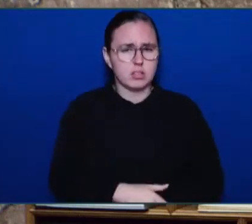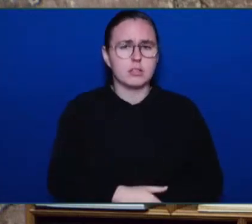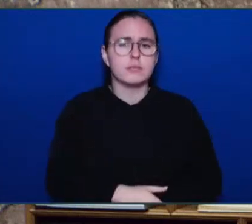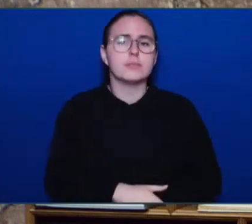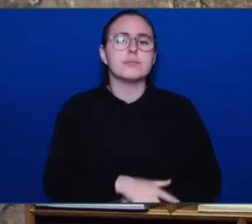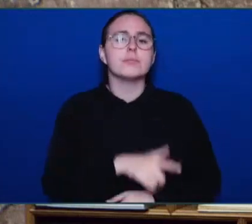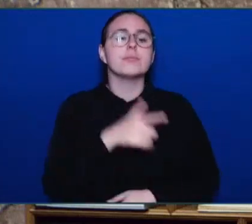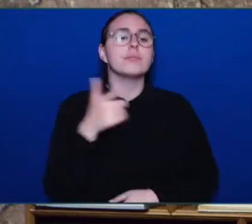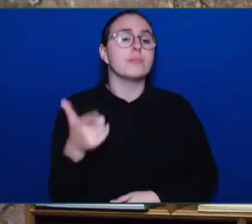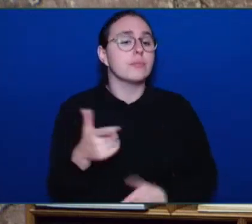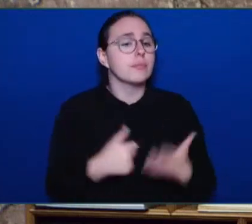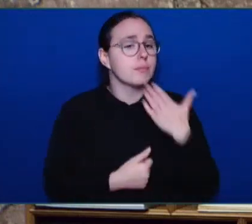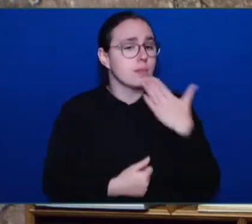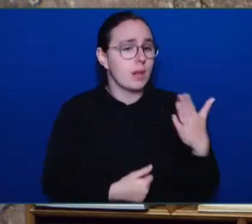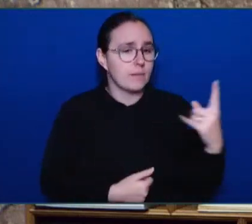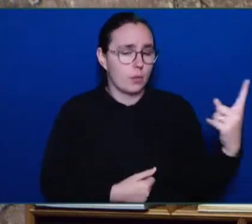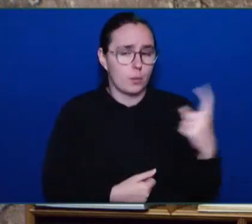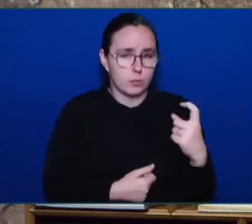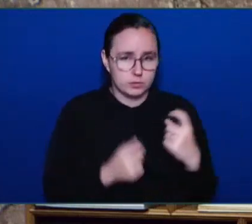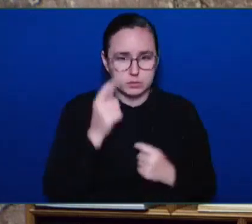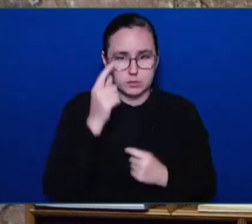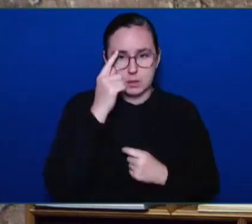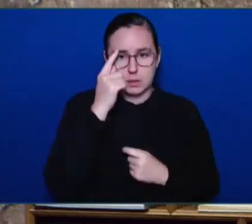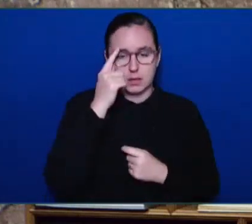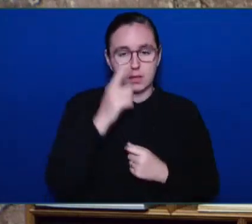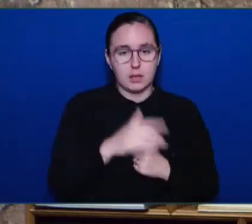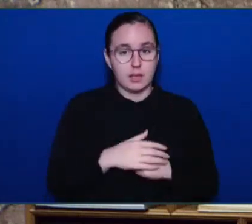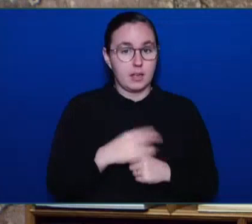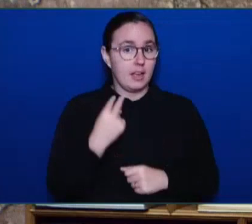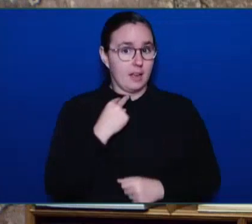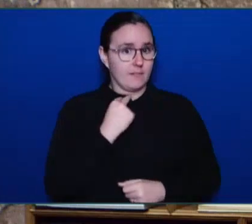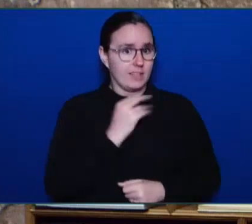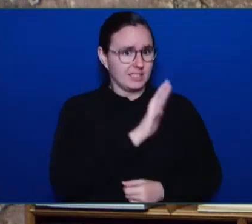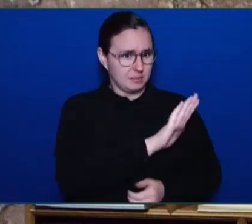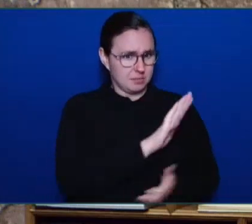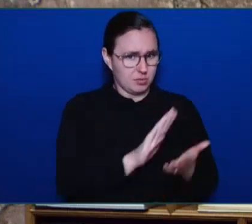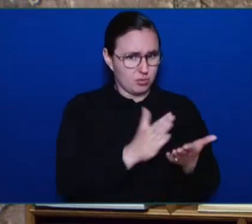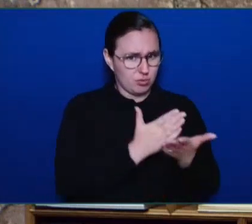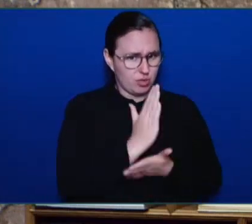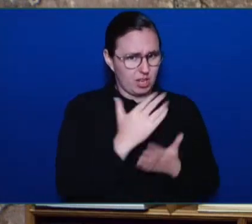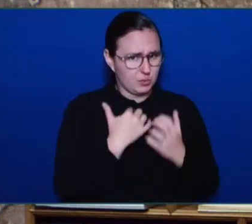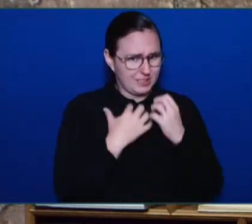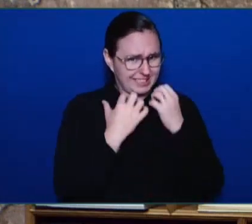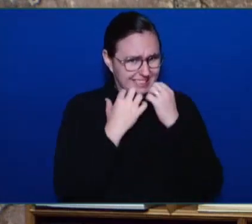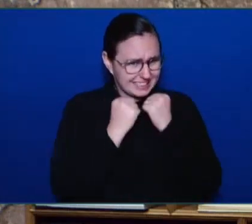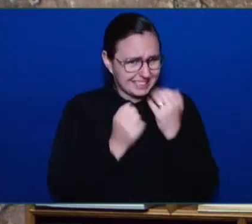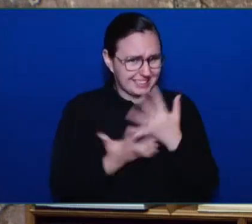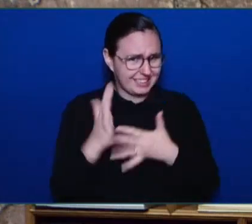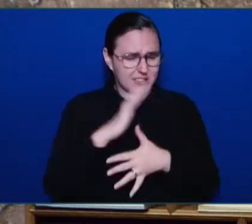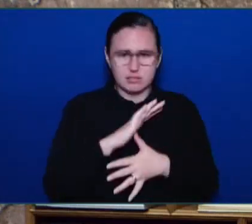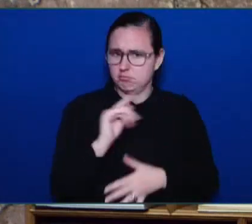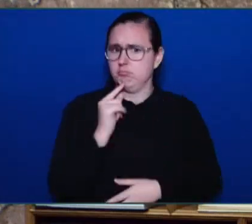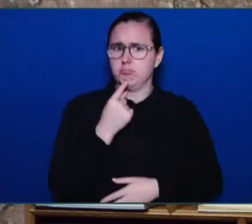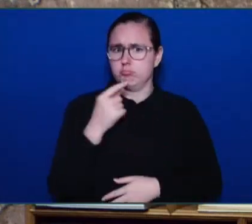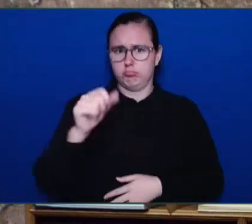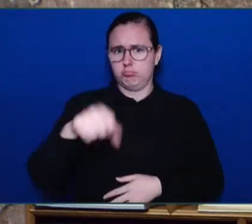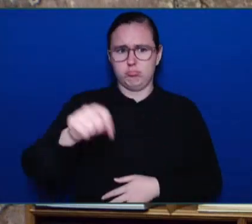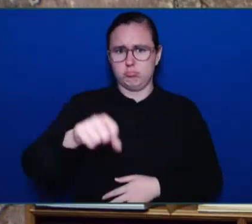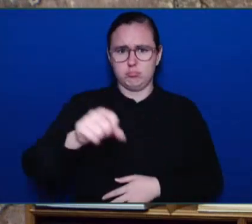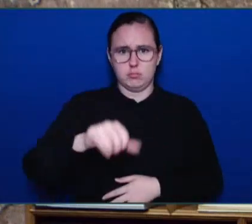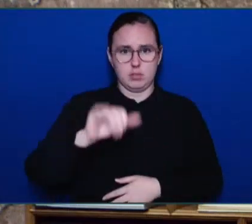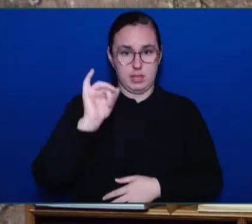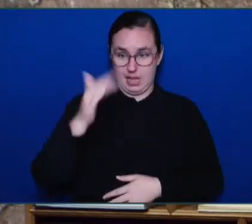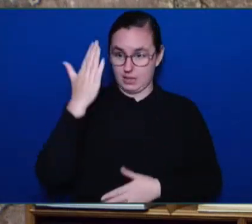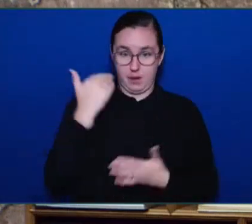victims very seriously. That's why we restored funding, increased it by more than 70%